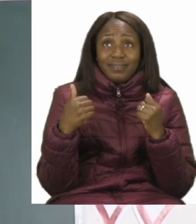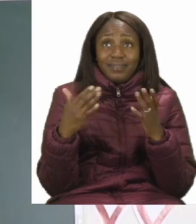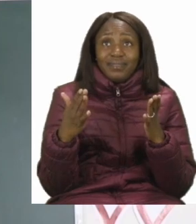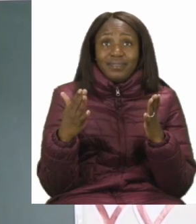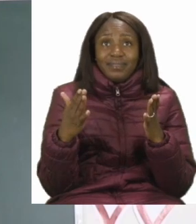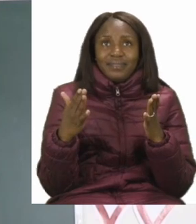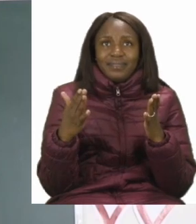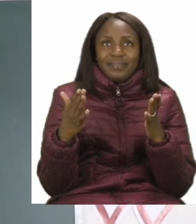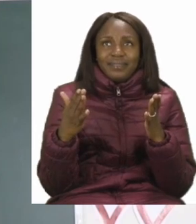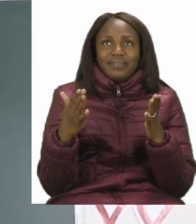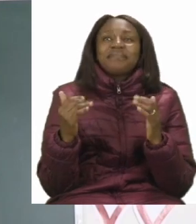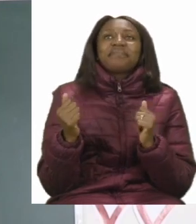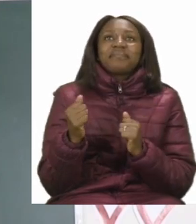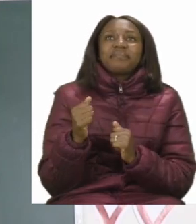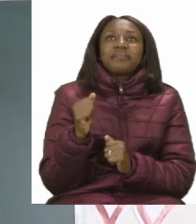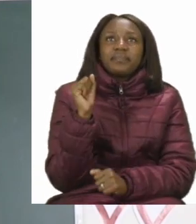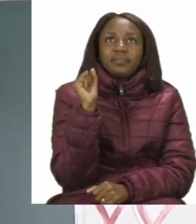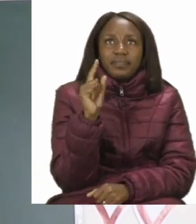please count with me?